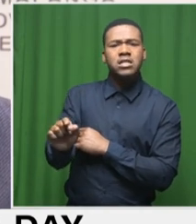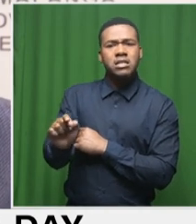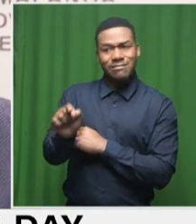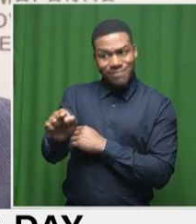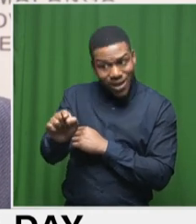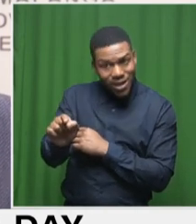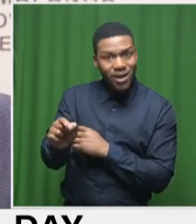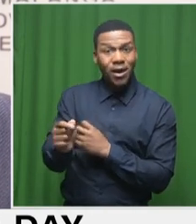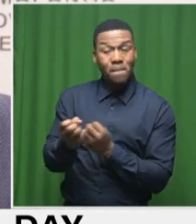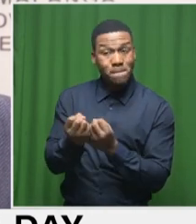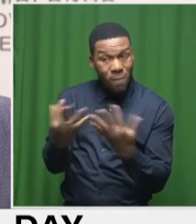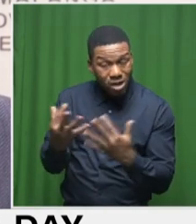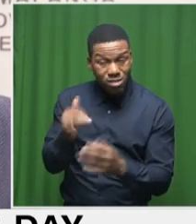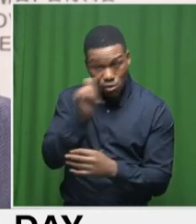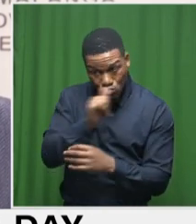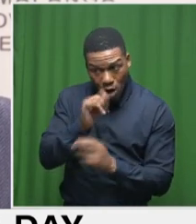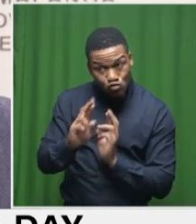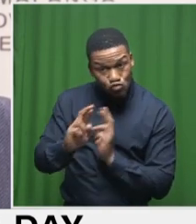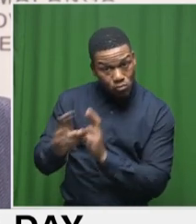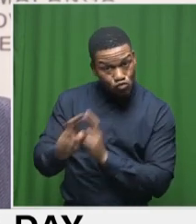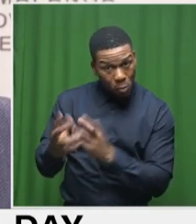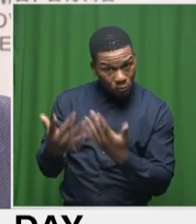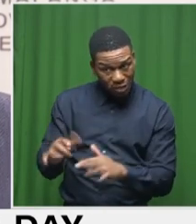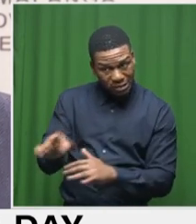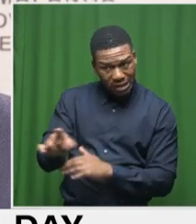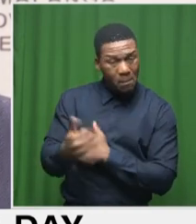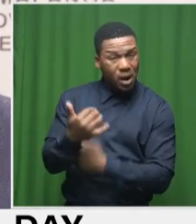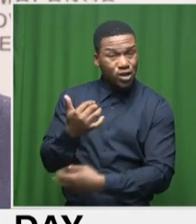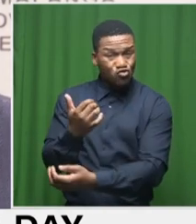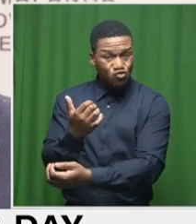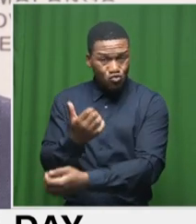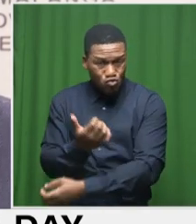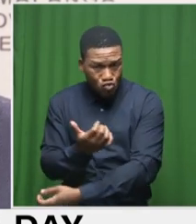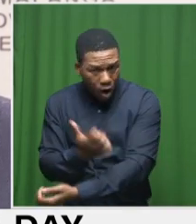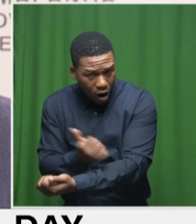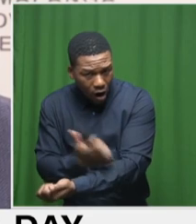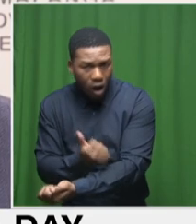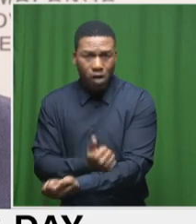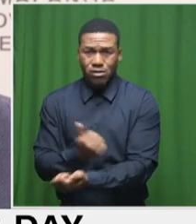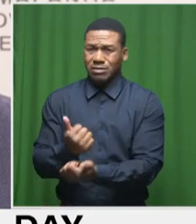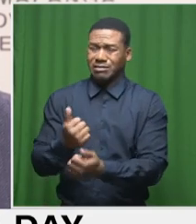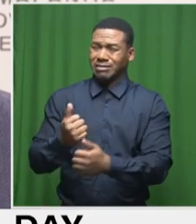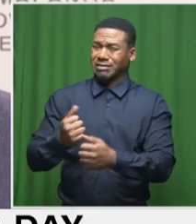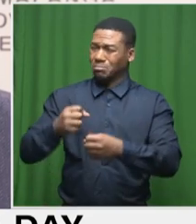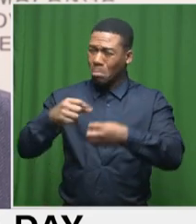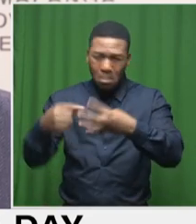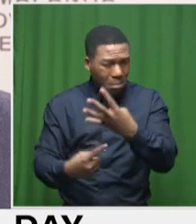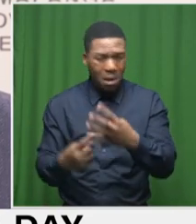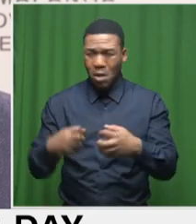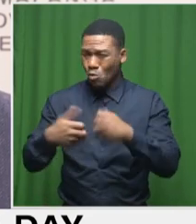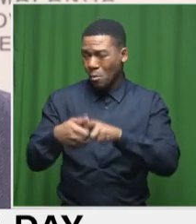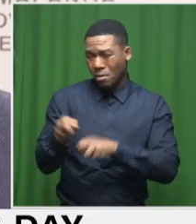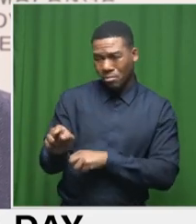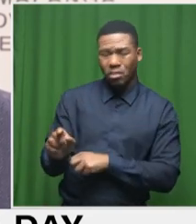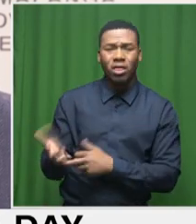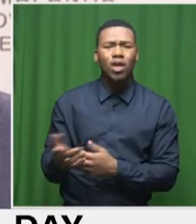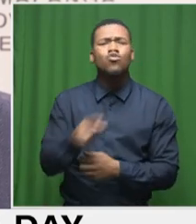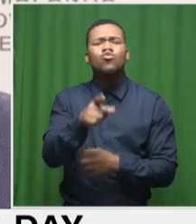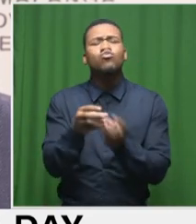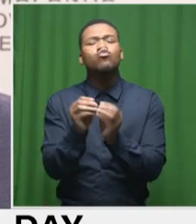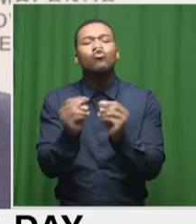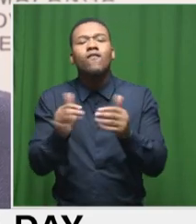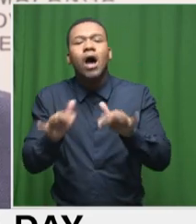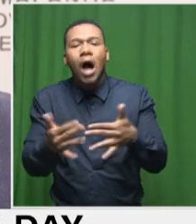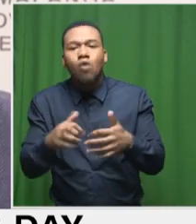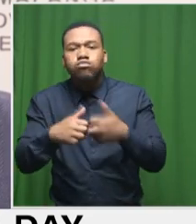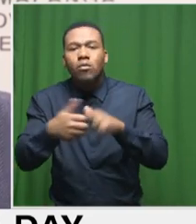of crime have been reported there in terms of drugs and also all those kind of things. How are you guys addressing those issues? Because and also in terms of,